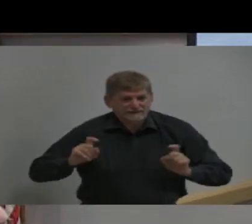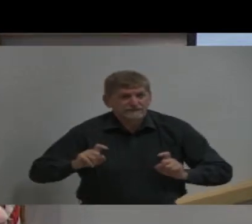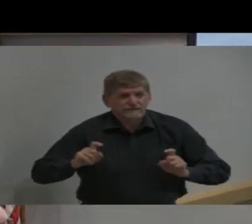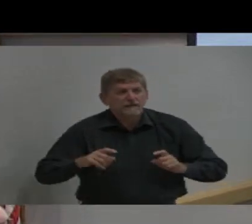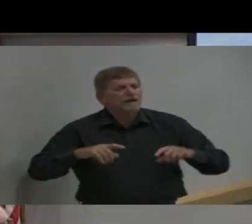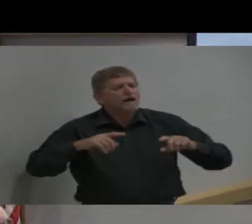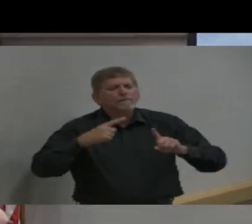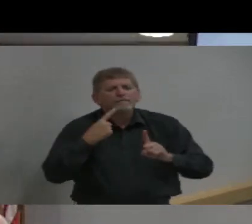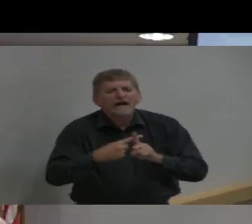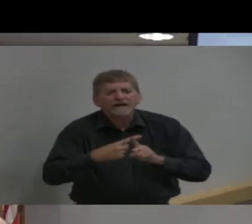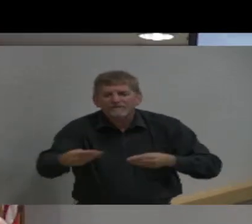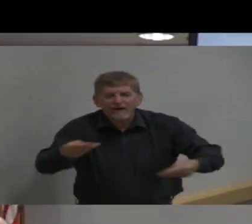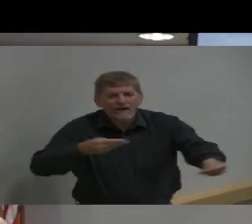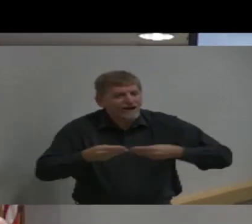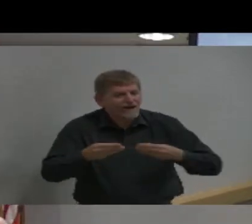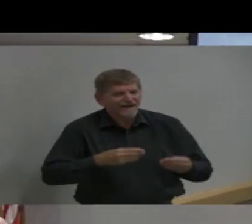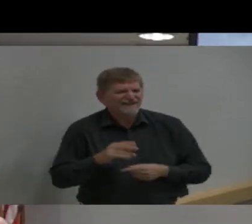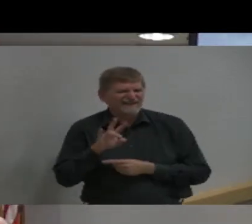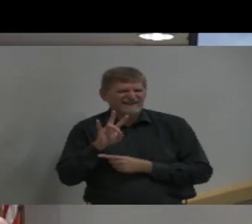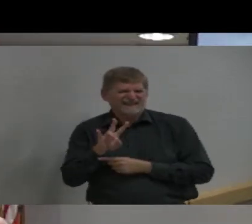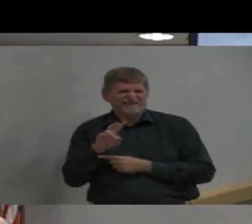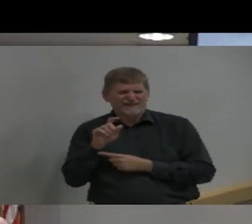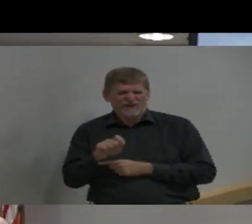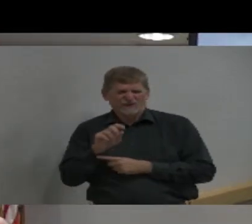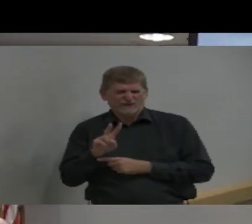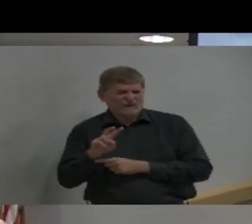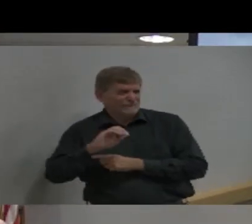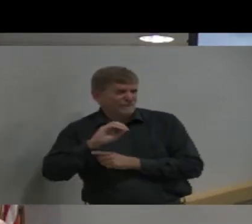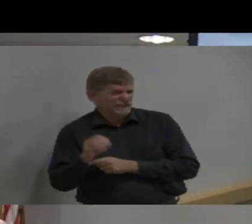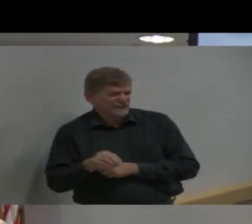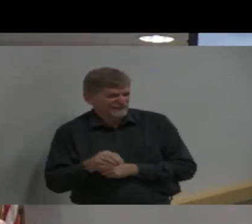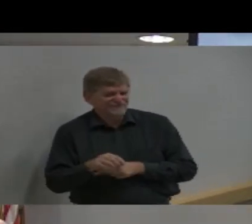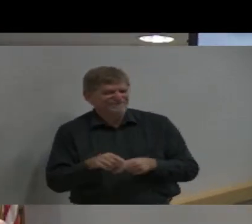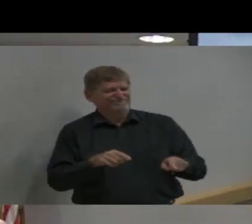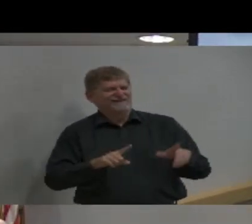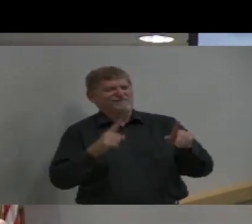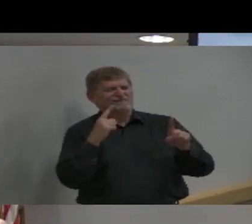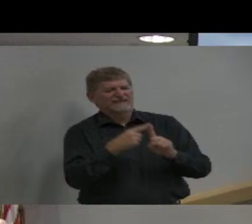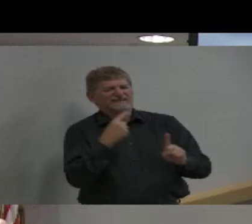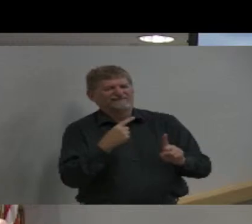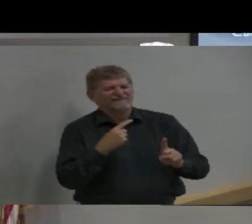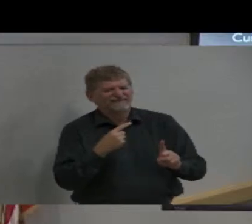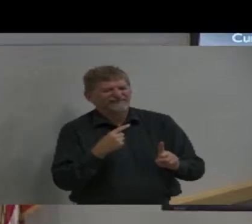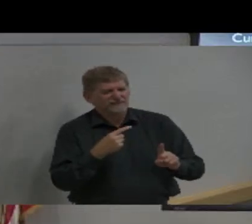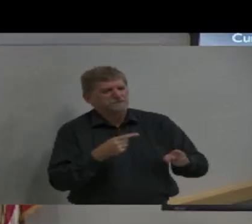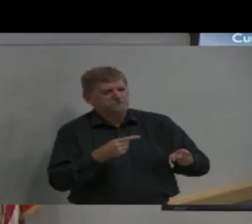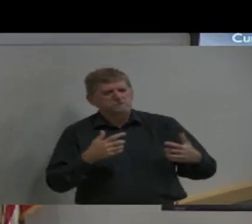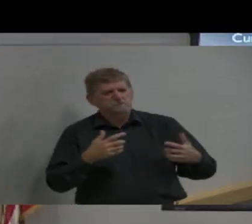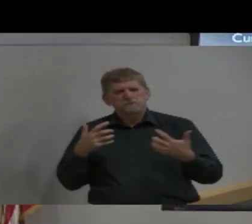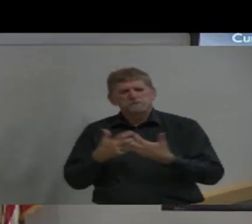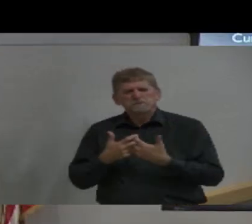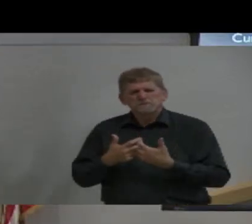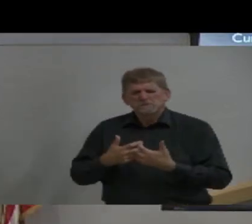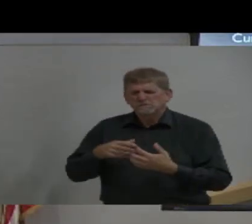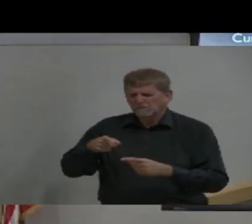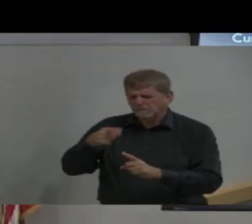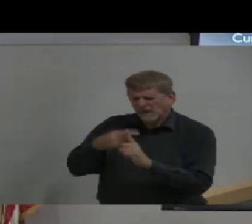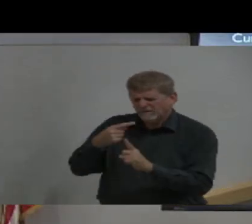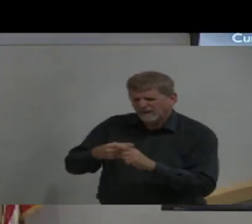individuals of 7.2%. This matches the percent positivity for the nation as a